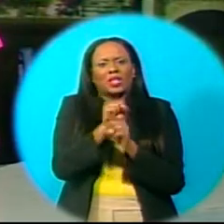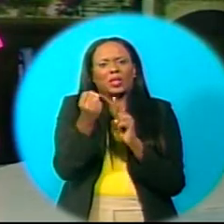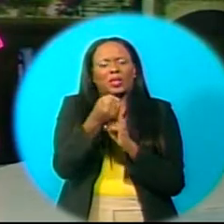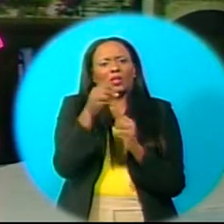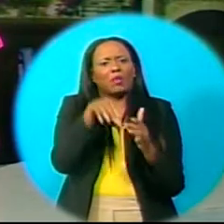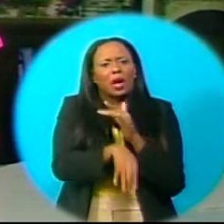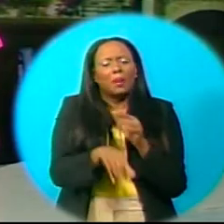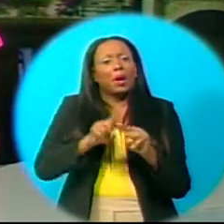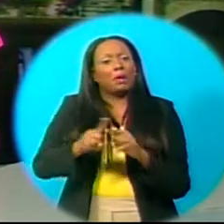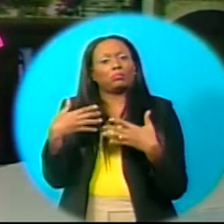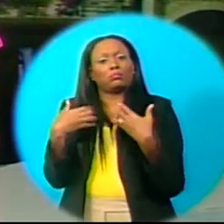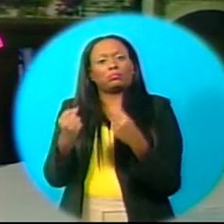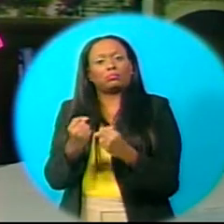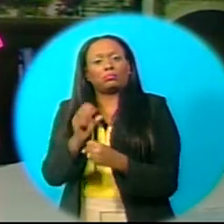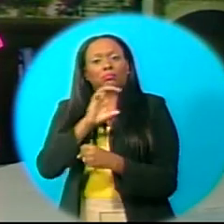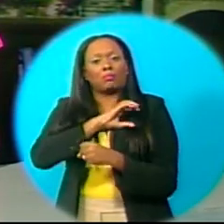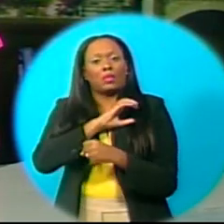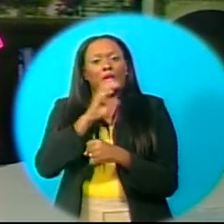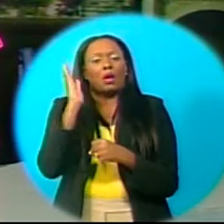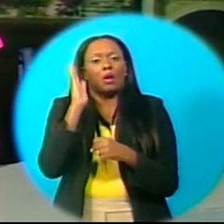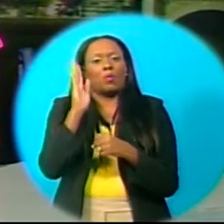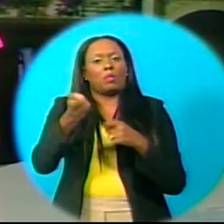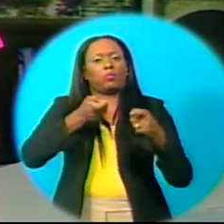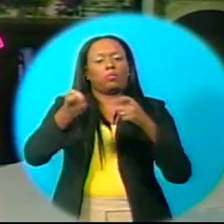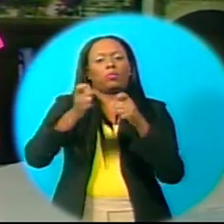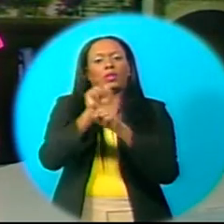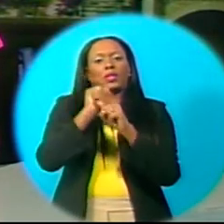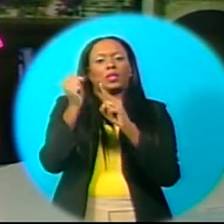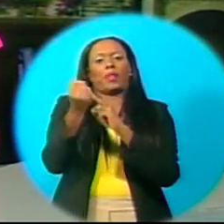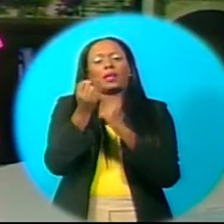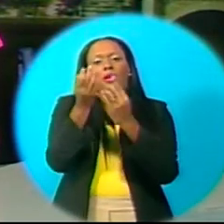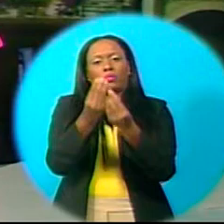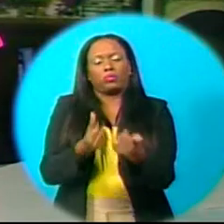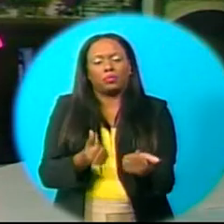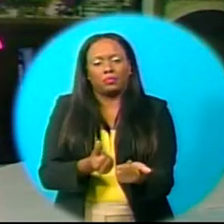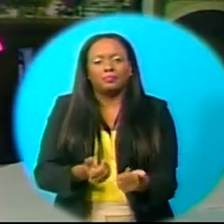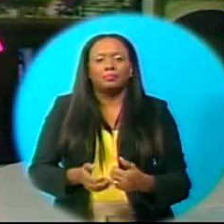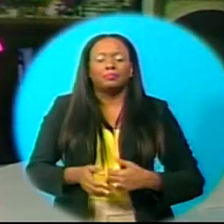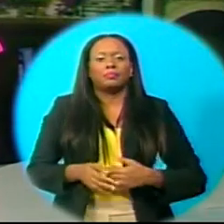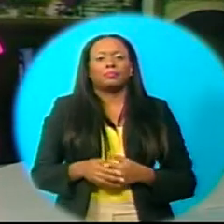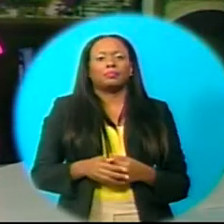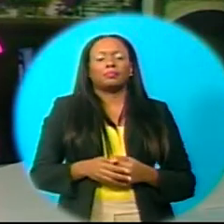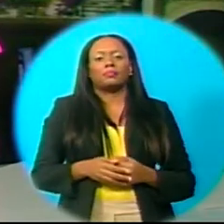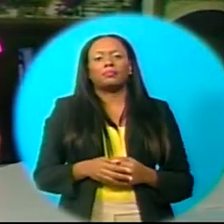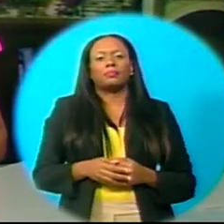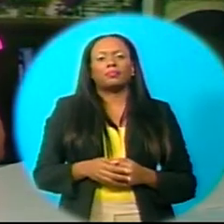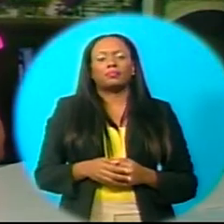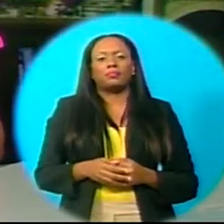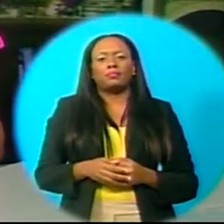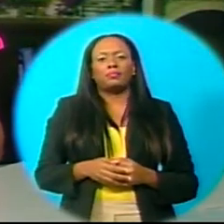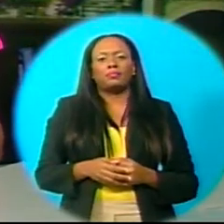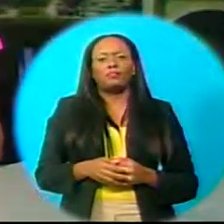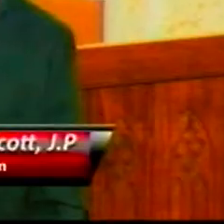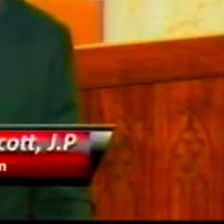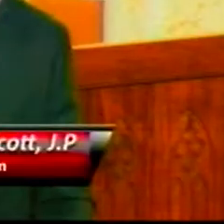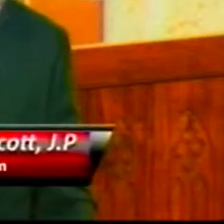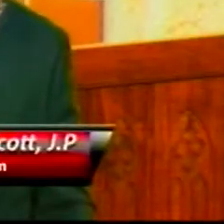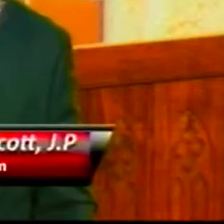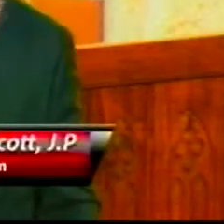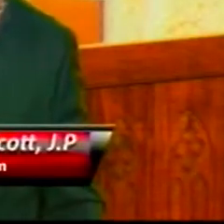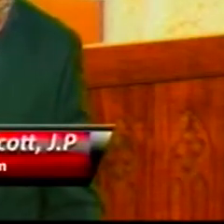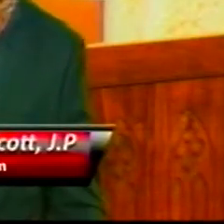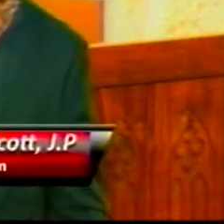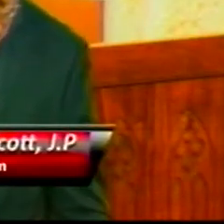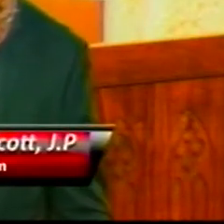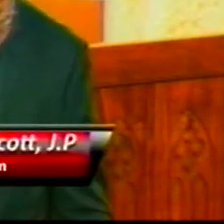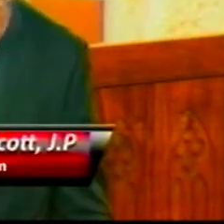is, however, confident that the Royal Barbados Police Force will bring the situation under control. It is not new. It